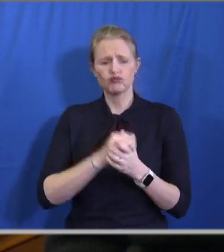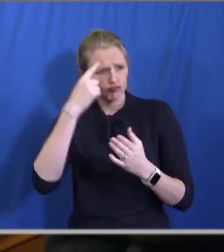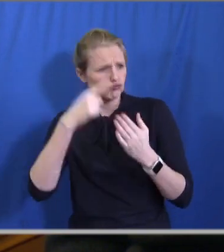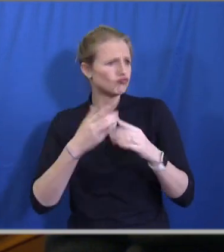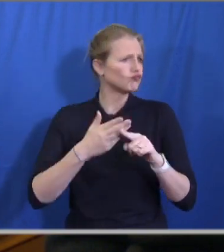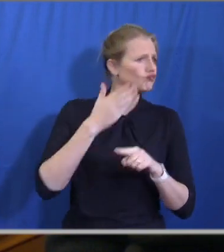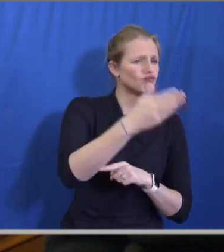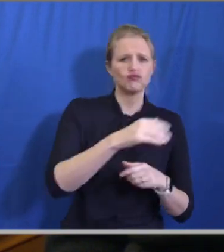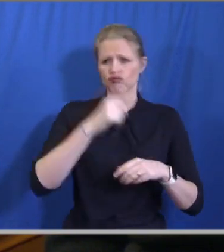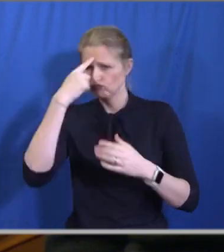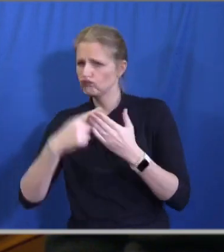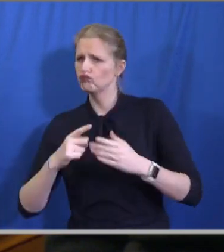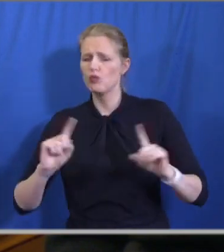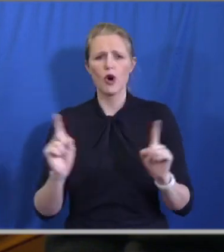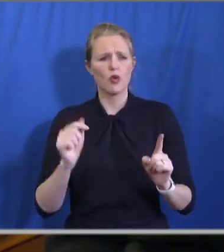with whom.